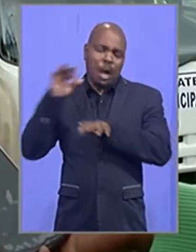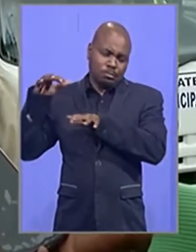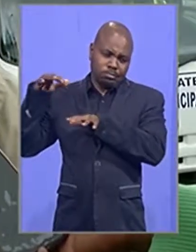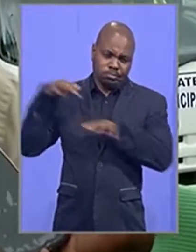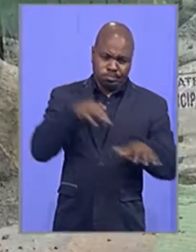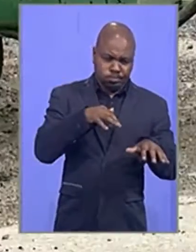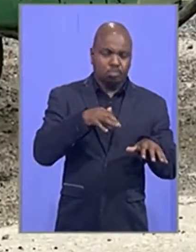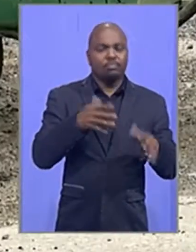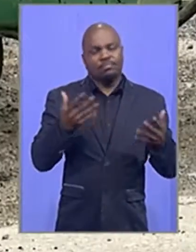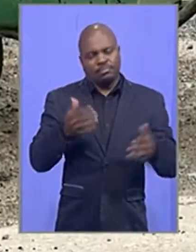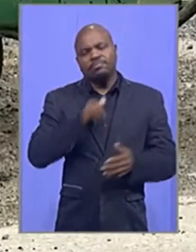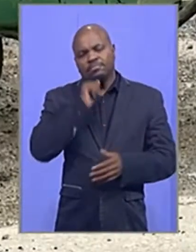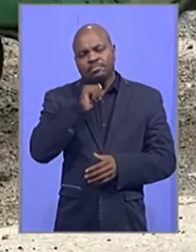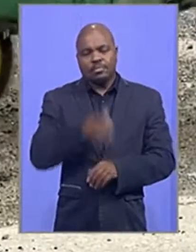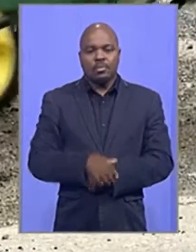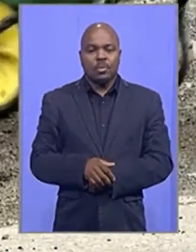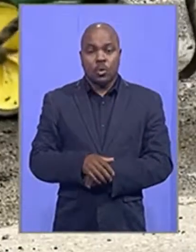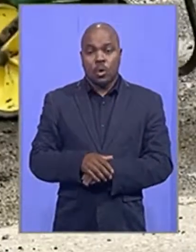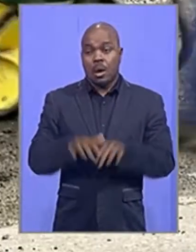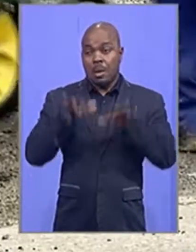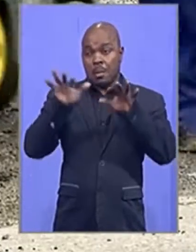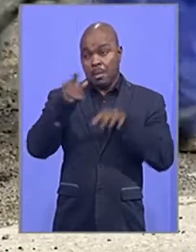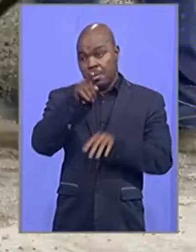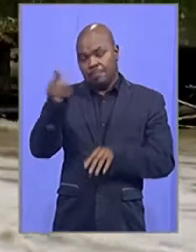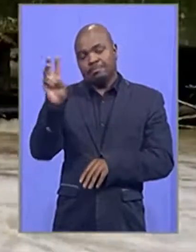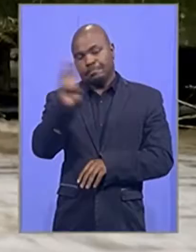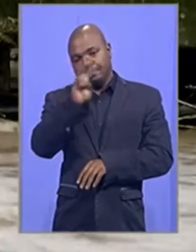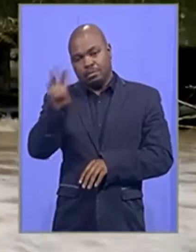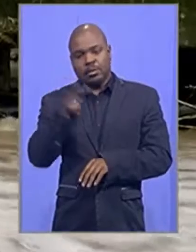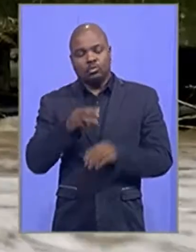batlang le hodimo haholo. Ba ahi ba hlokomediswa ka kotsi ya o